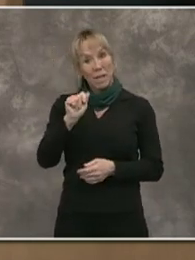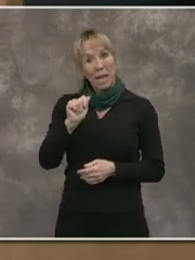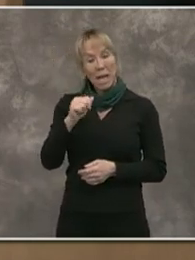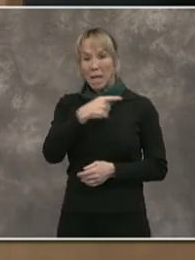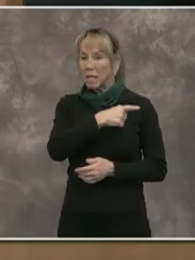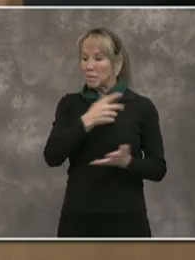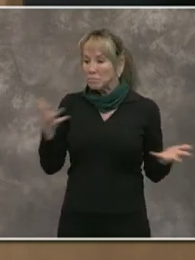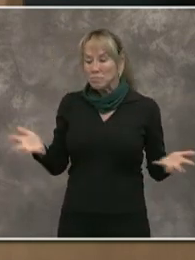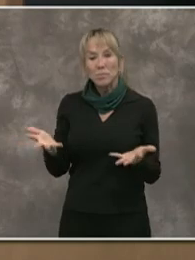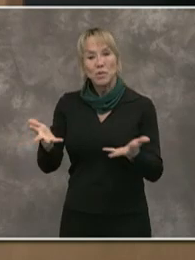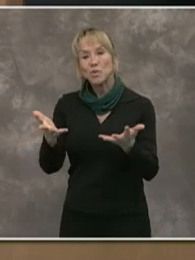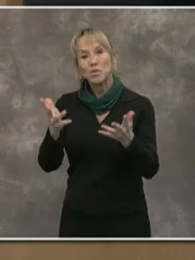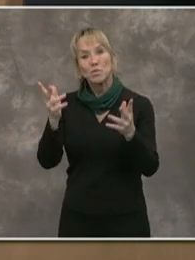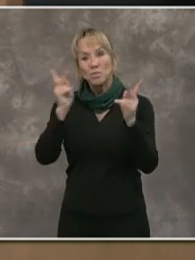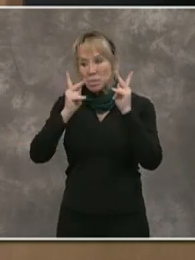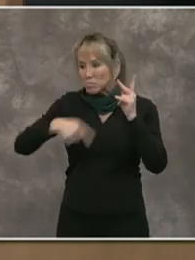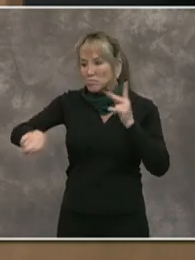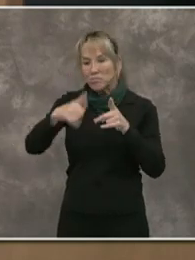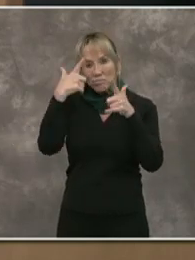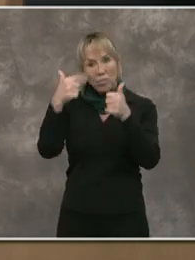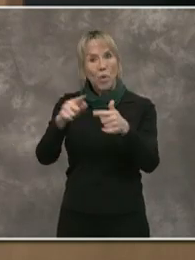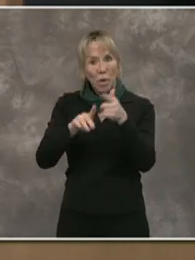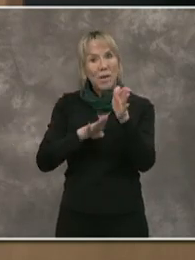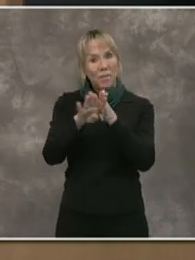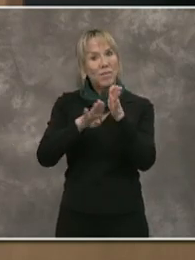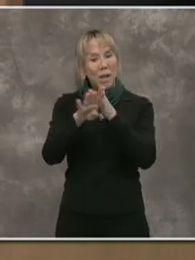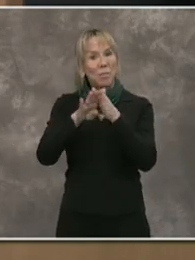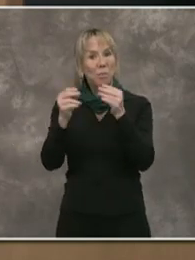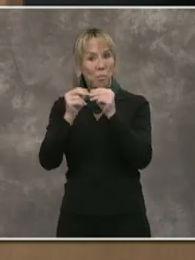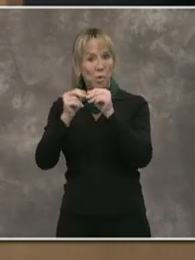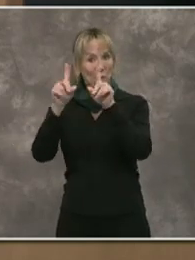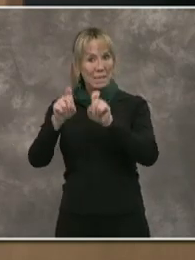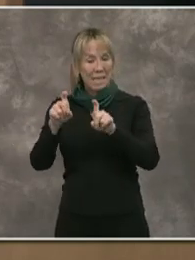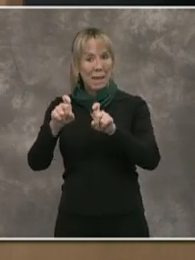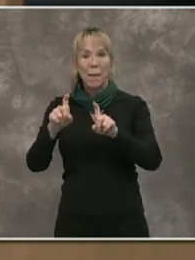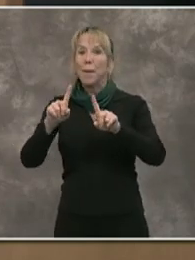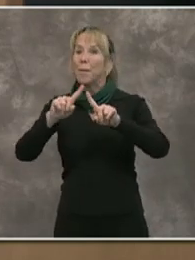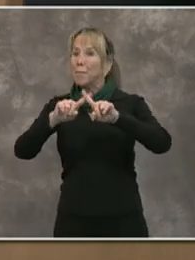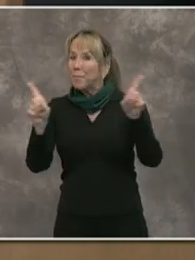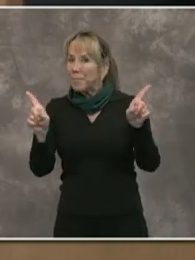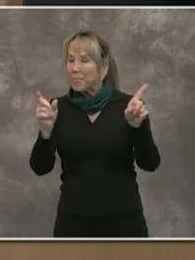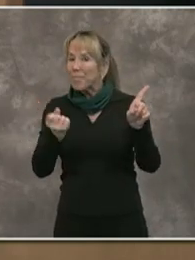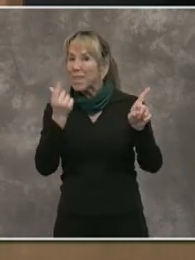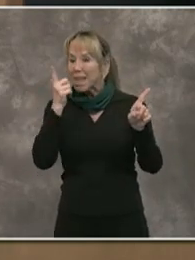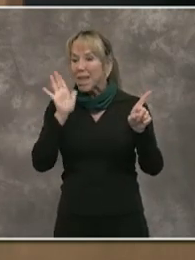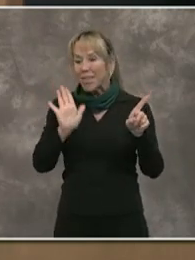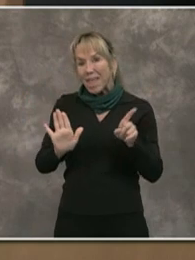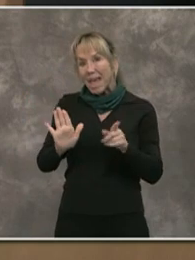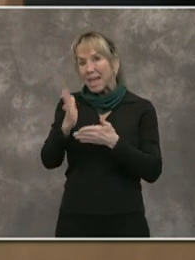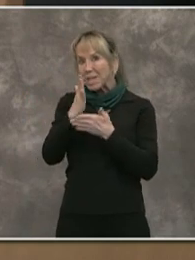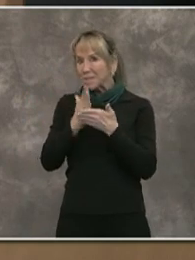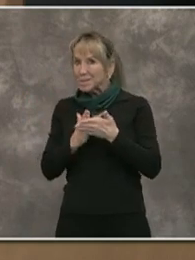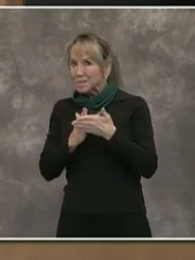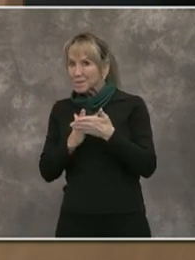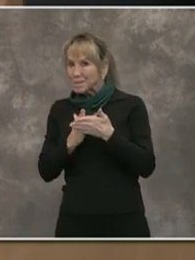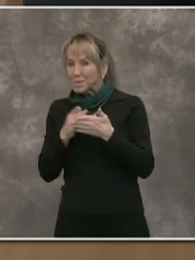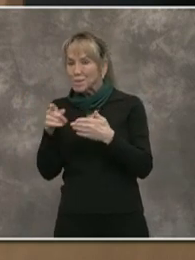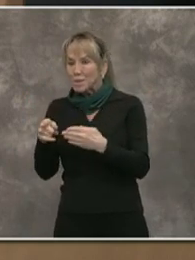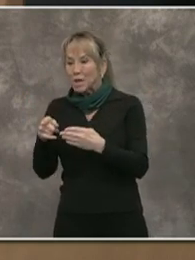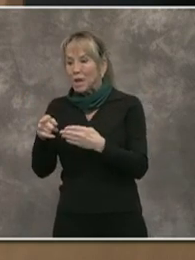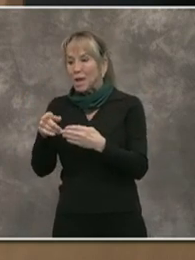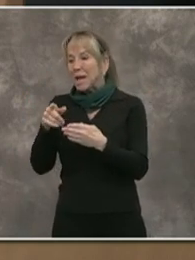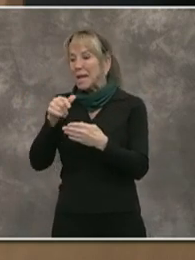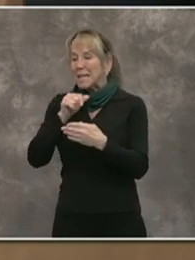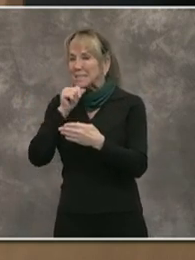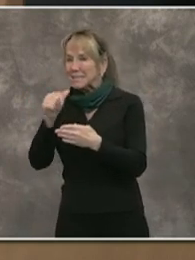certainly encouraged the development of these tests, they have a very specific role, and their role really isn't necessarily well